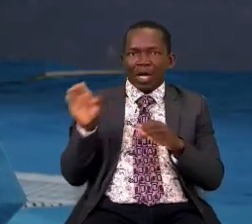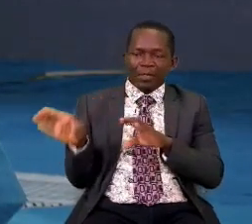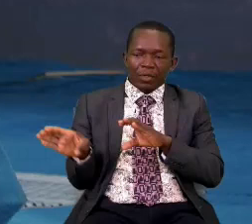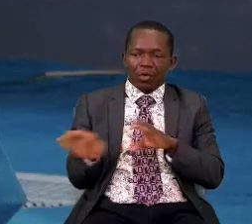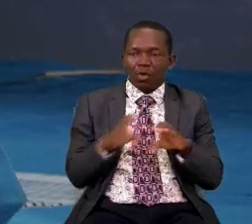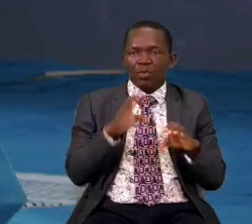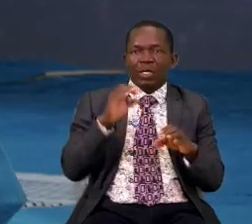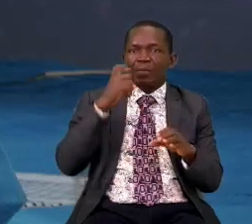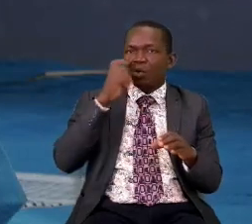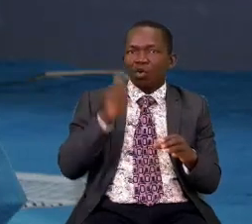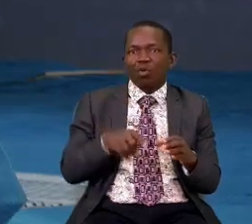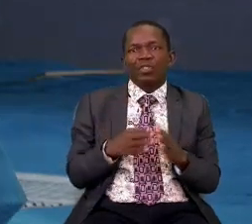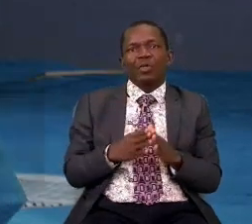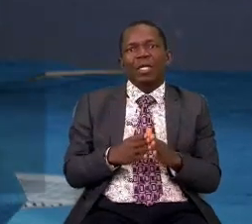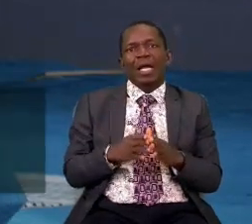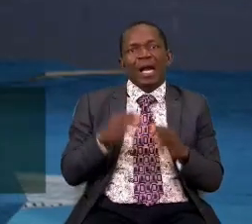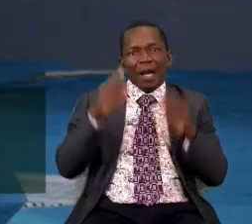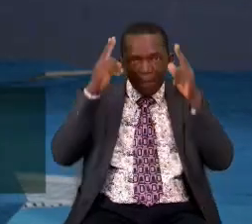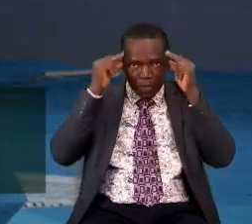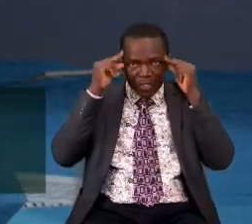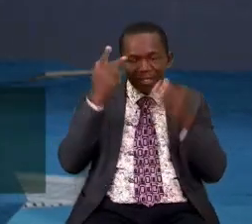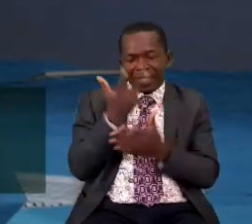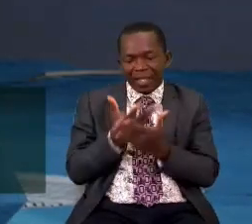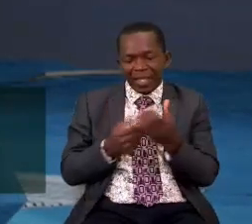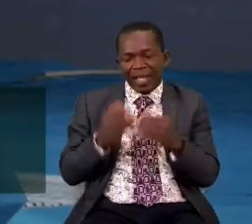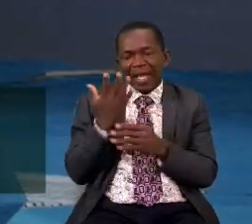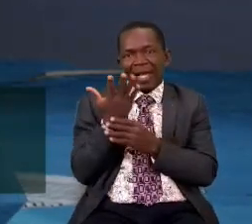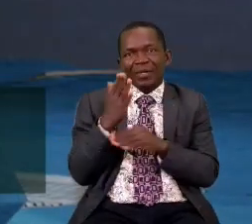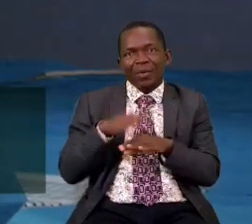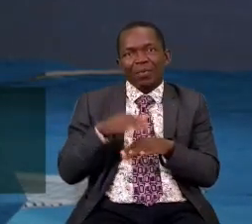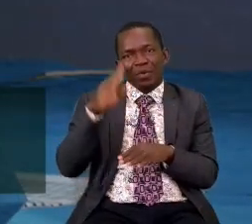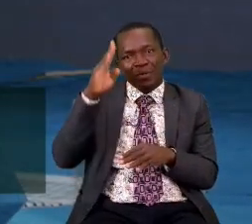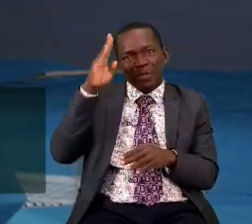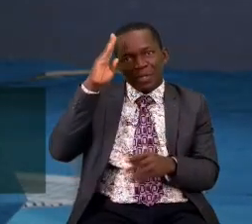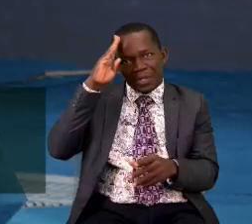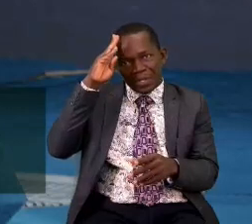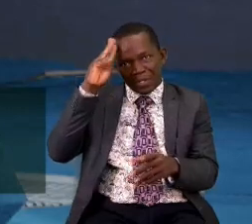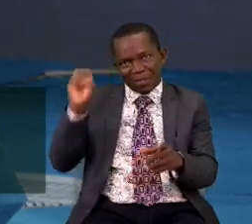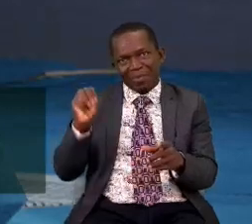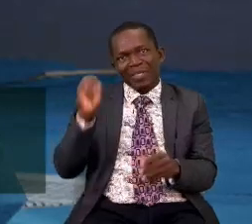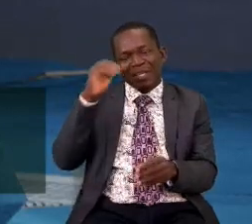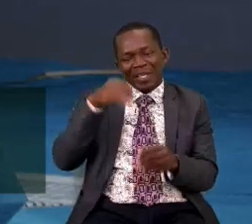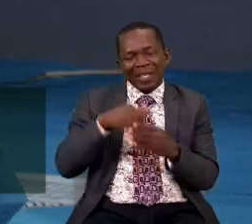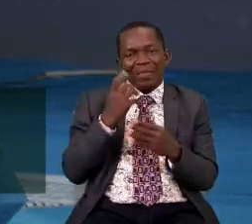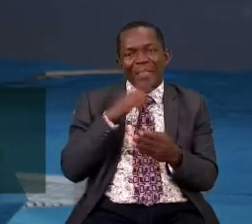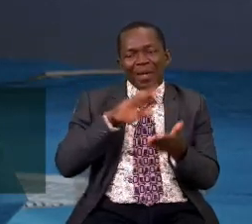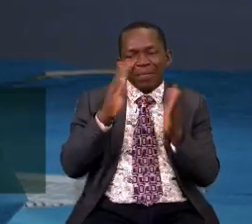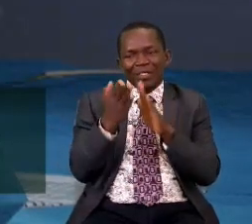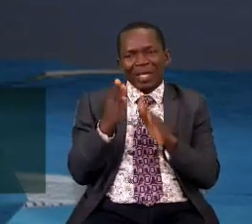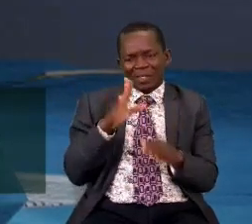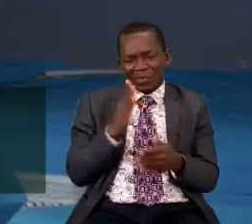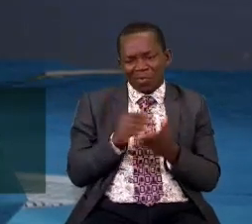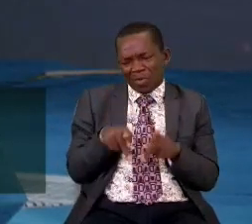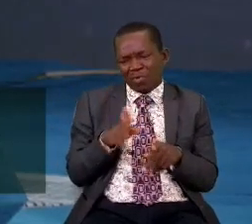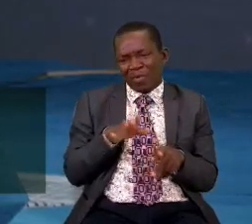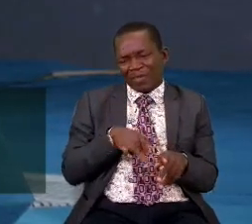we've been there in the wilderness for 40 years and now it's a time to go on and you are the leader right